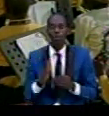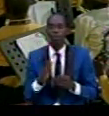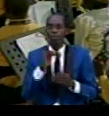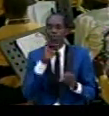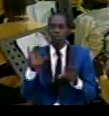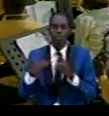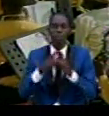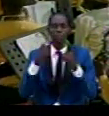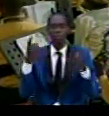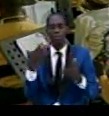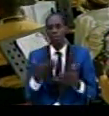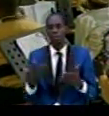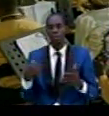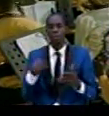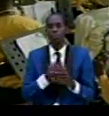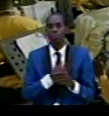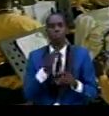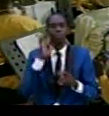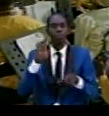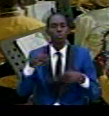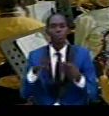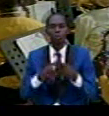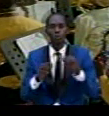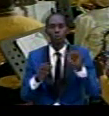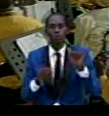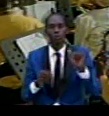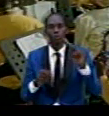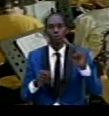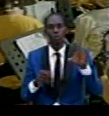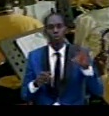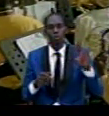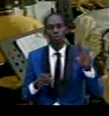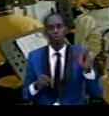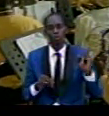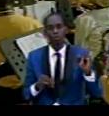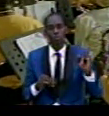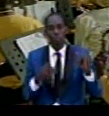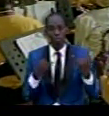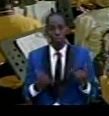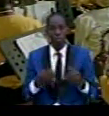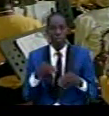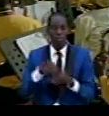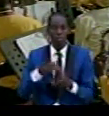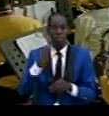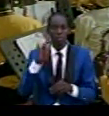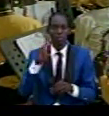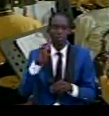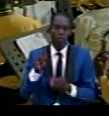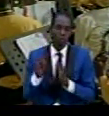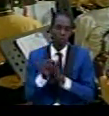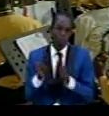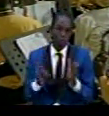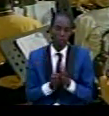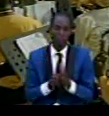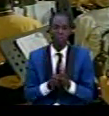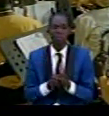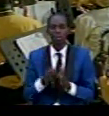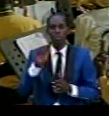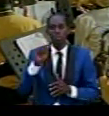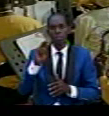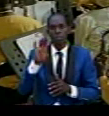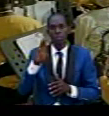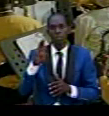We'll take you to Auchi now, Edo State, Nigeria, for a live testimony. Auchi coming in